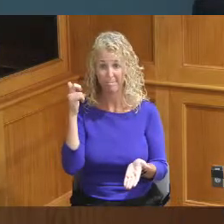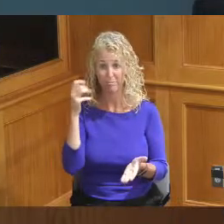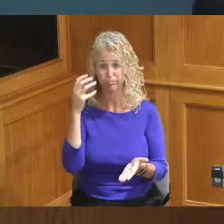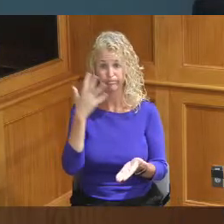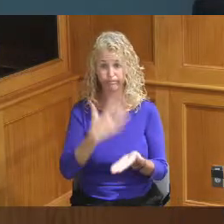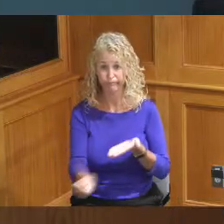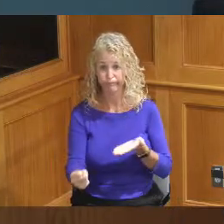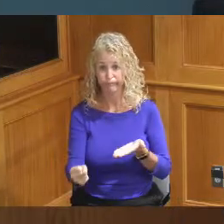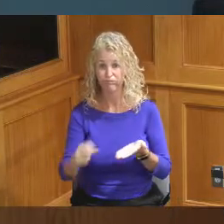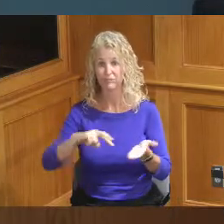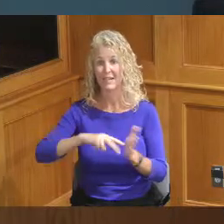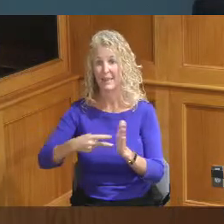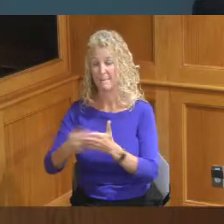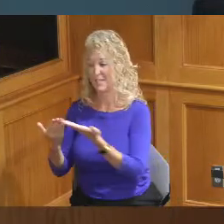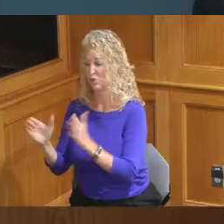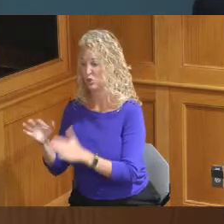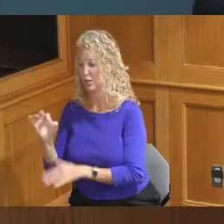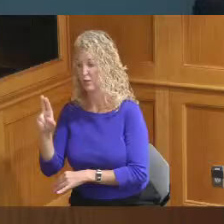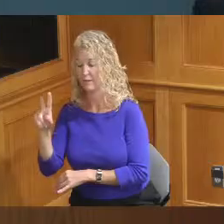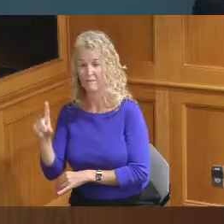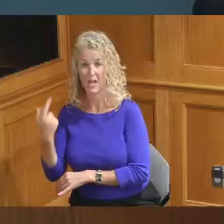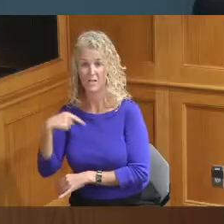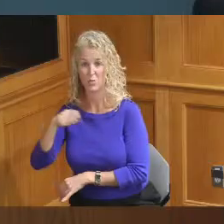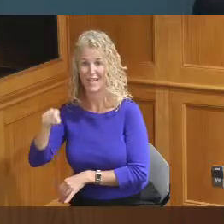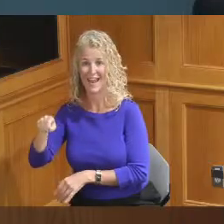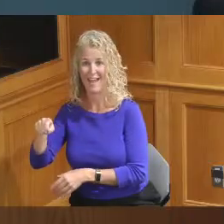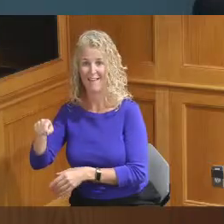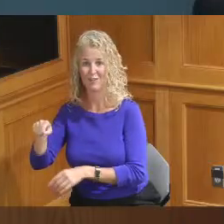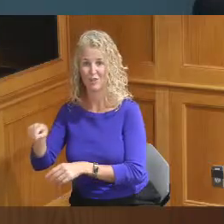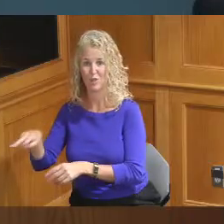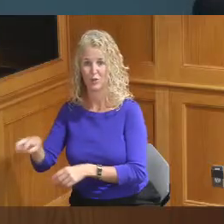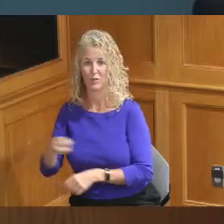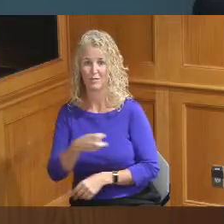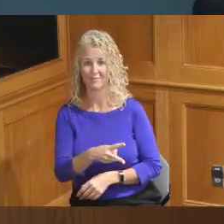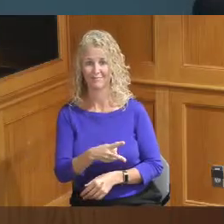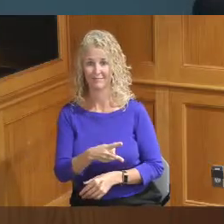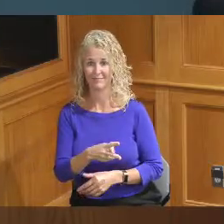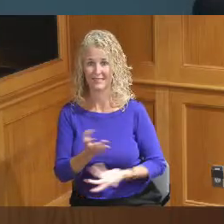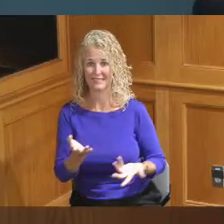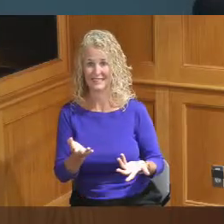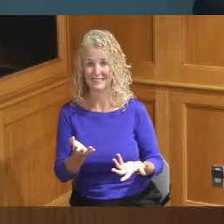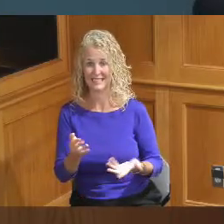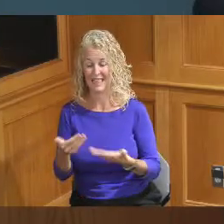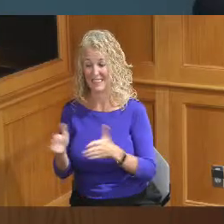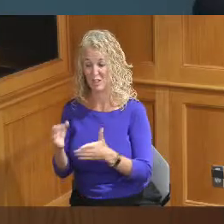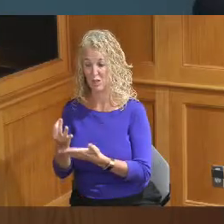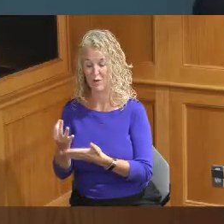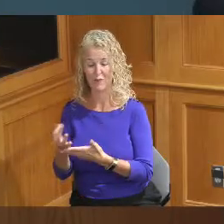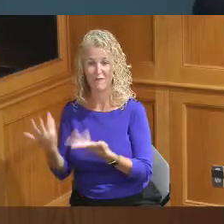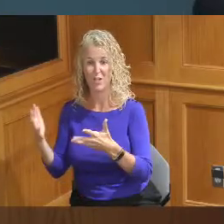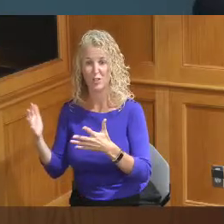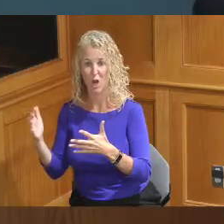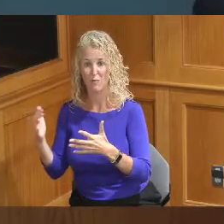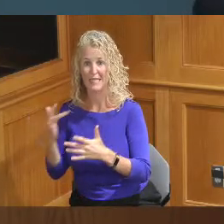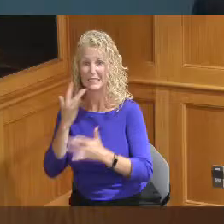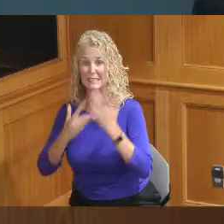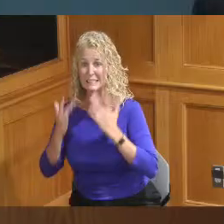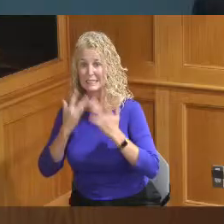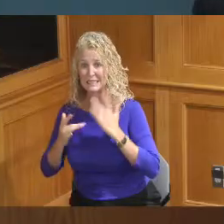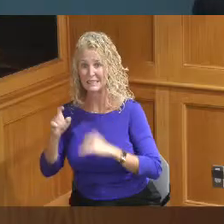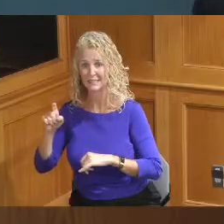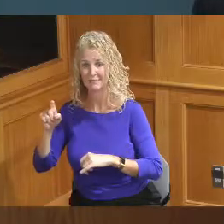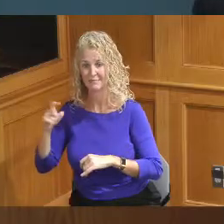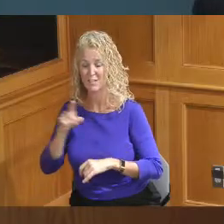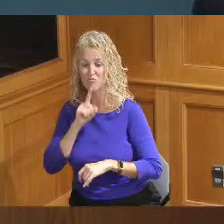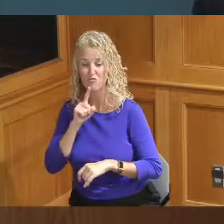kicks in, and we're paying for all of this through the general fund. And our general fund is strained. And the general fund is what we use to do